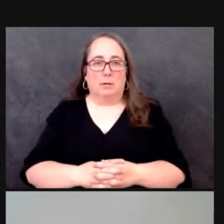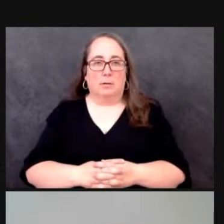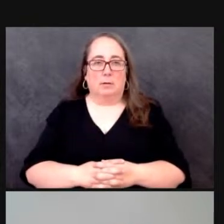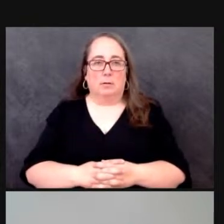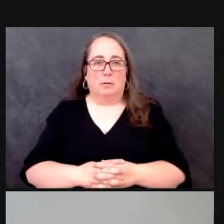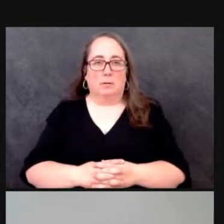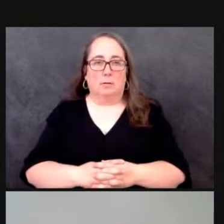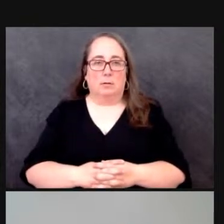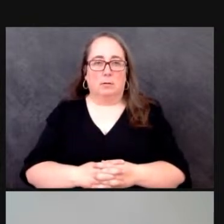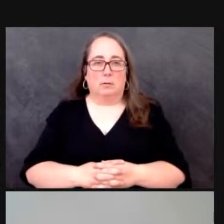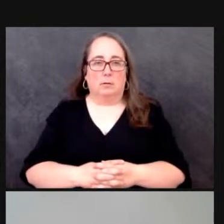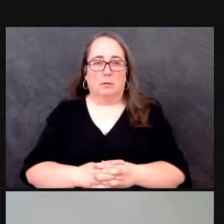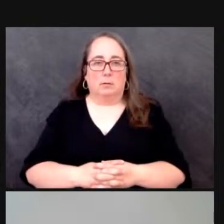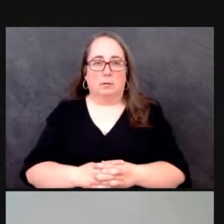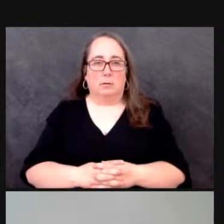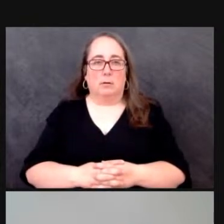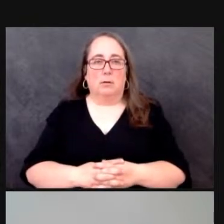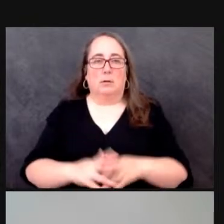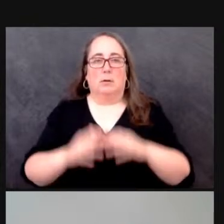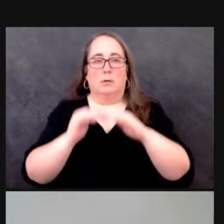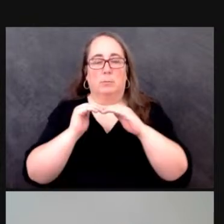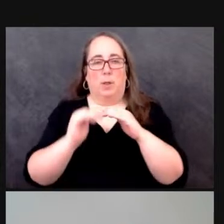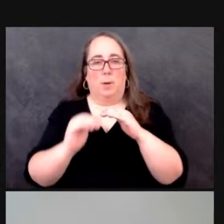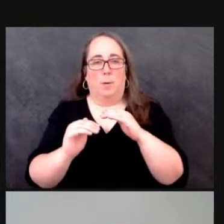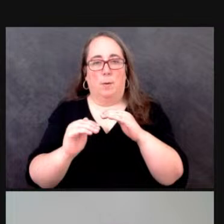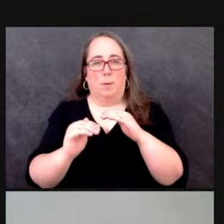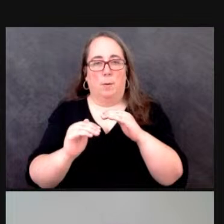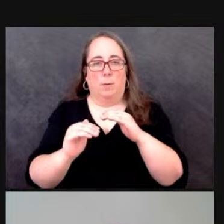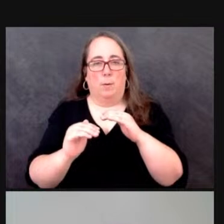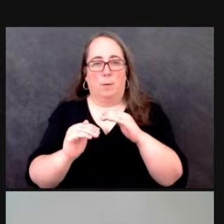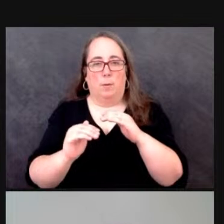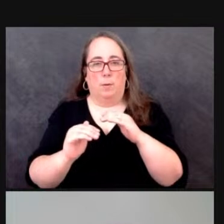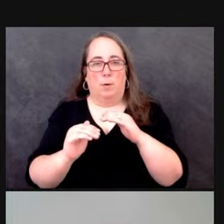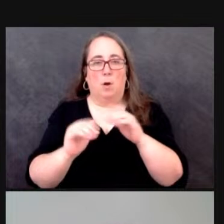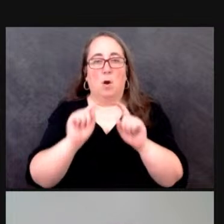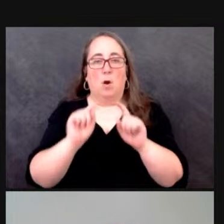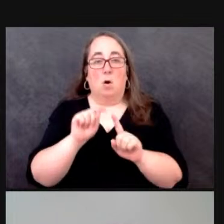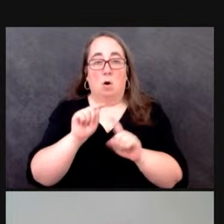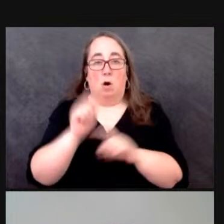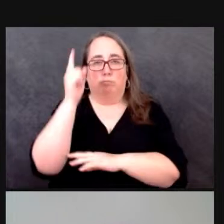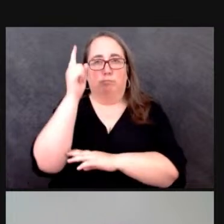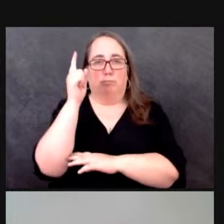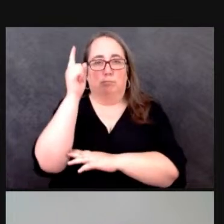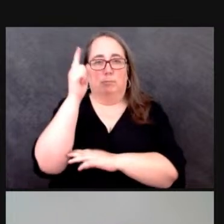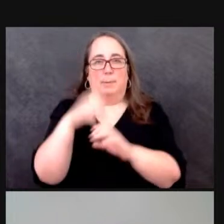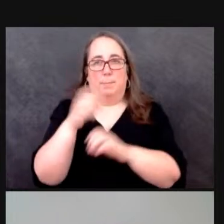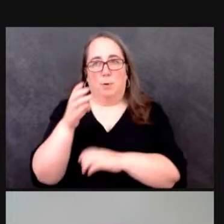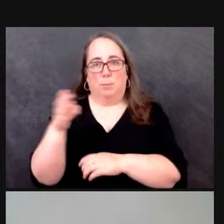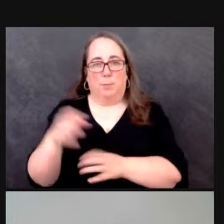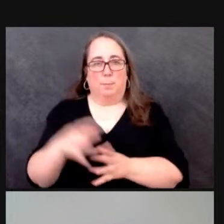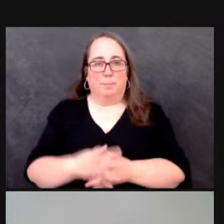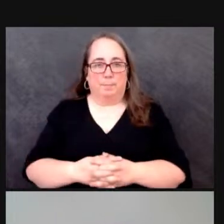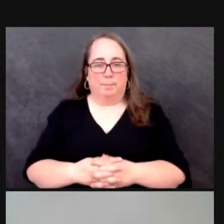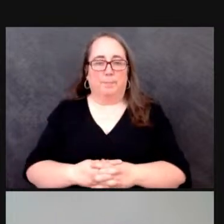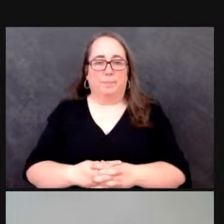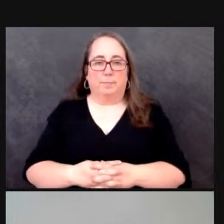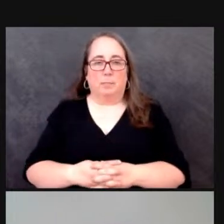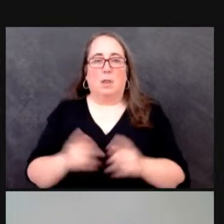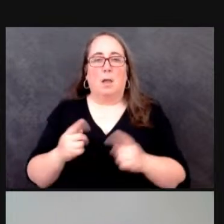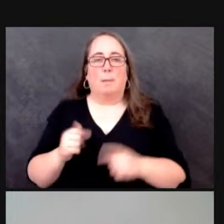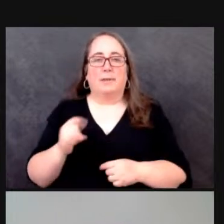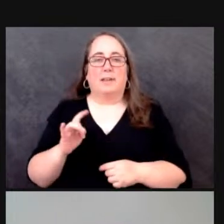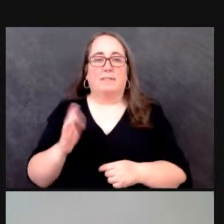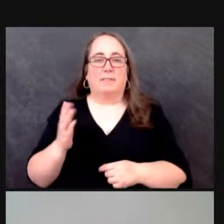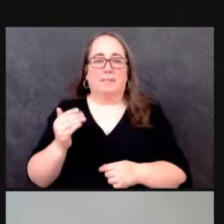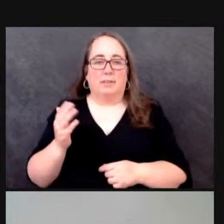On the plateau of the Punch Bowl set is a depiction of the Battle Monument in Baltimore. In 1815, the